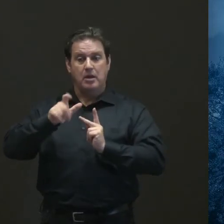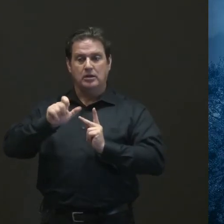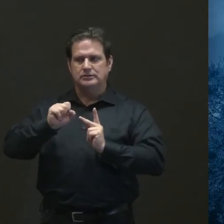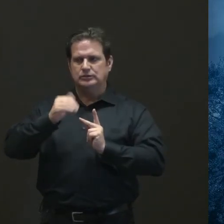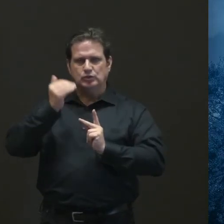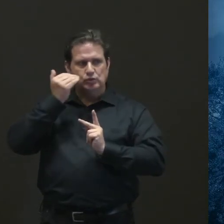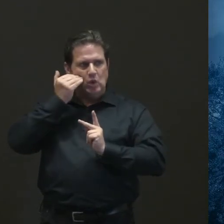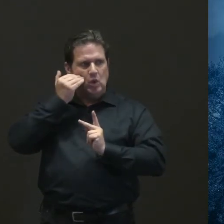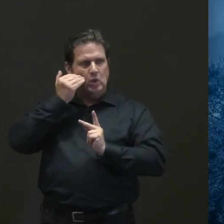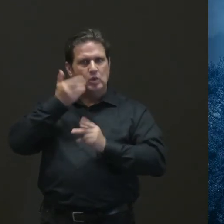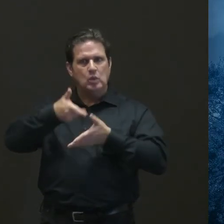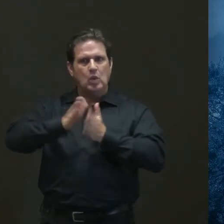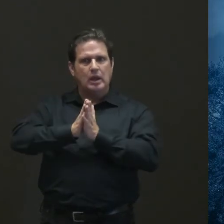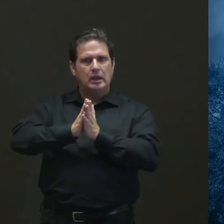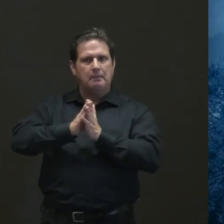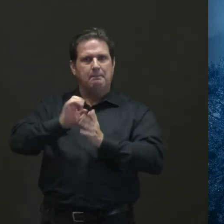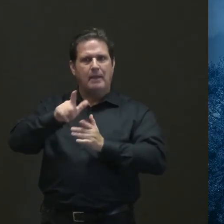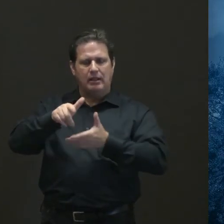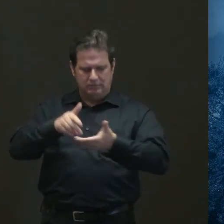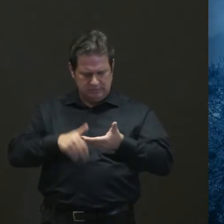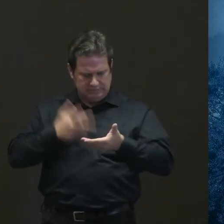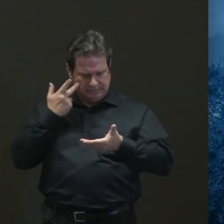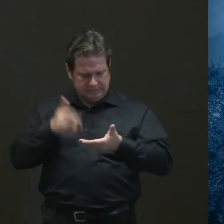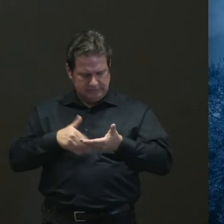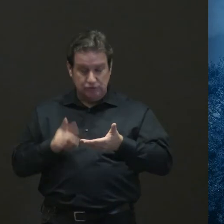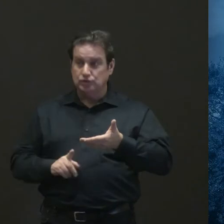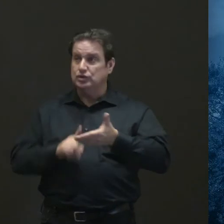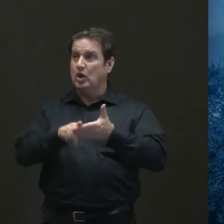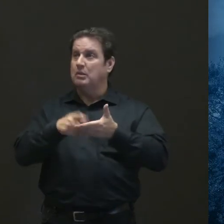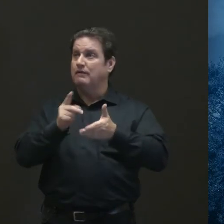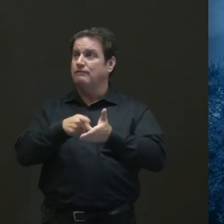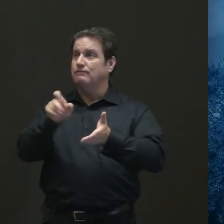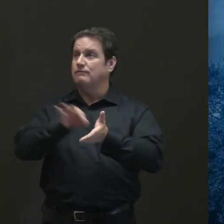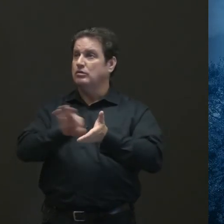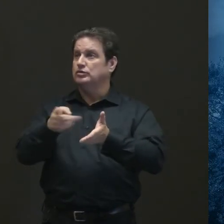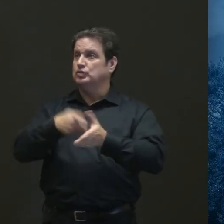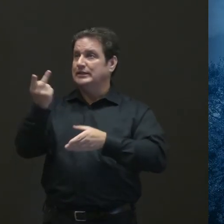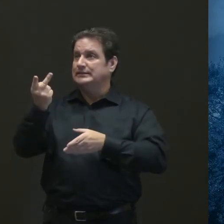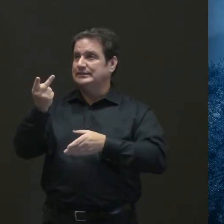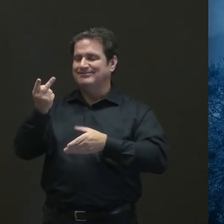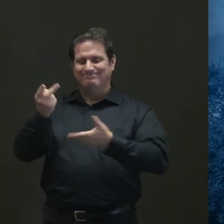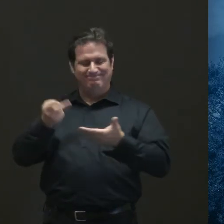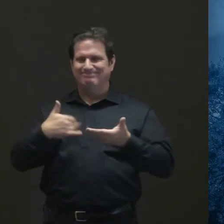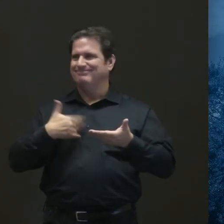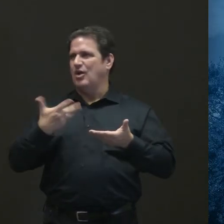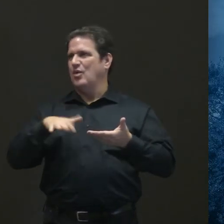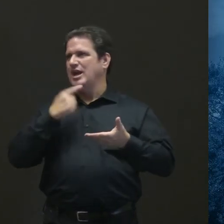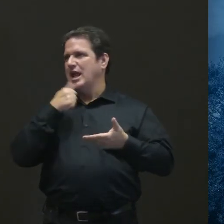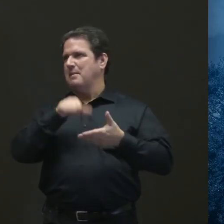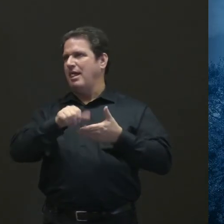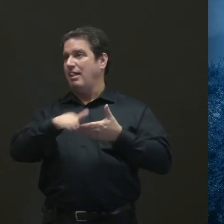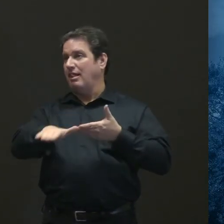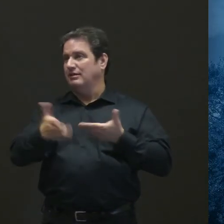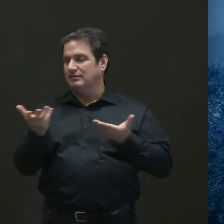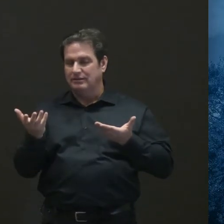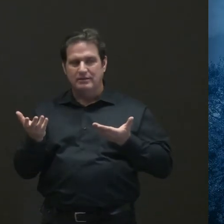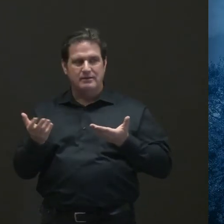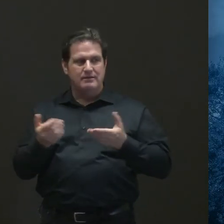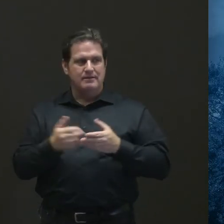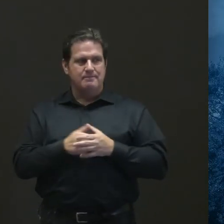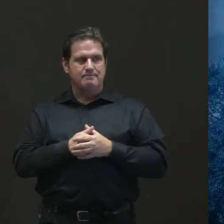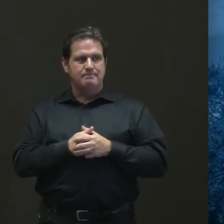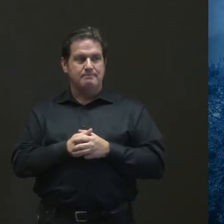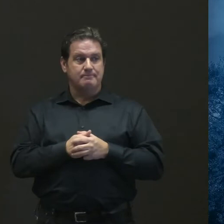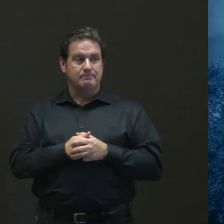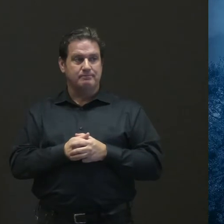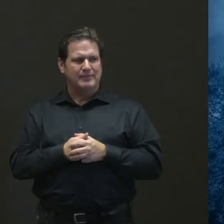know that you requested a ballot, and if you show up and try to vote, they say, well, you requested a ballot, did you send it in? And I